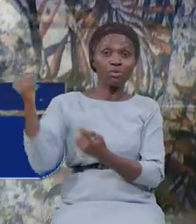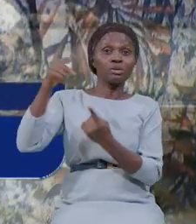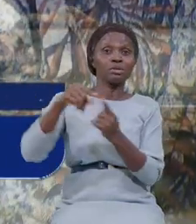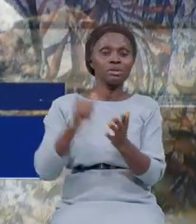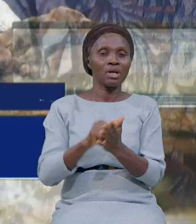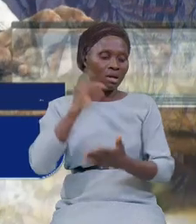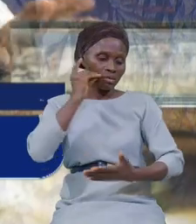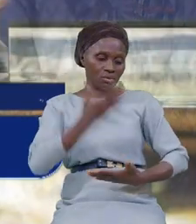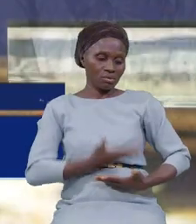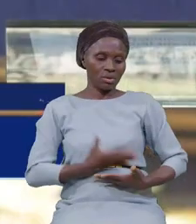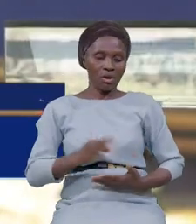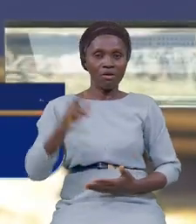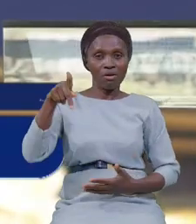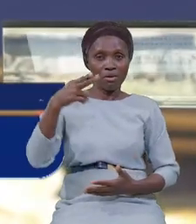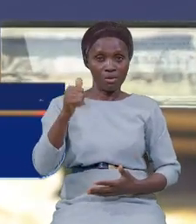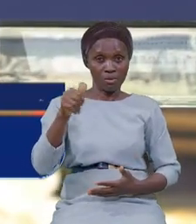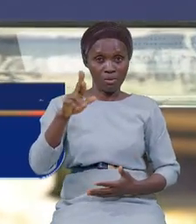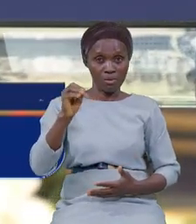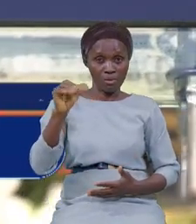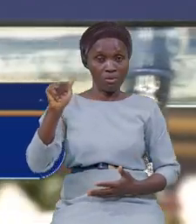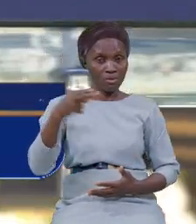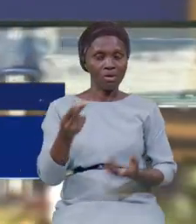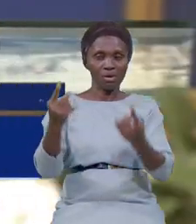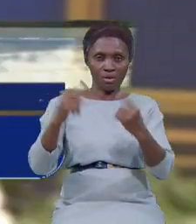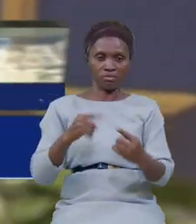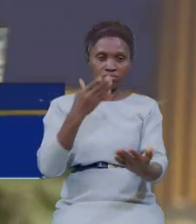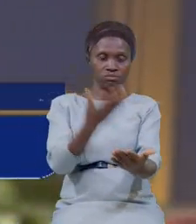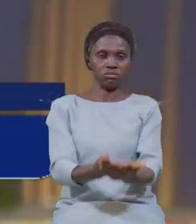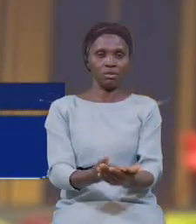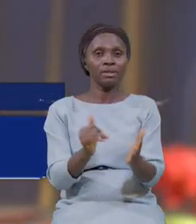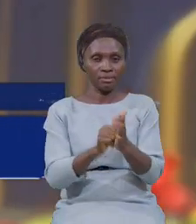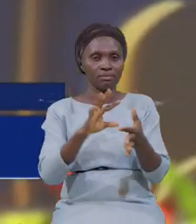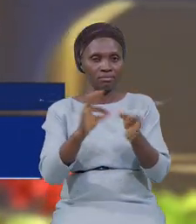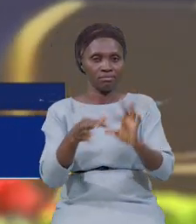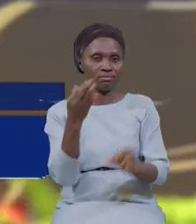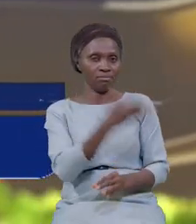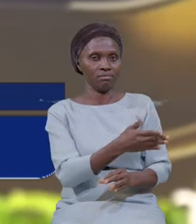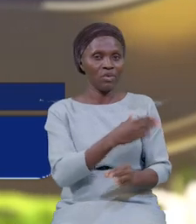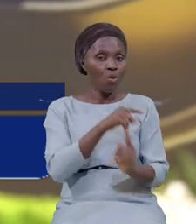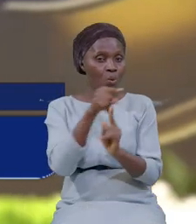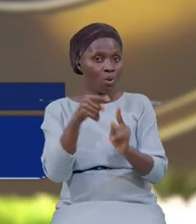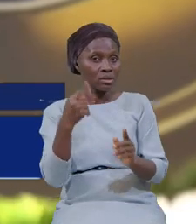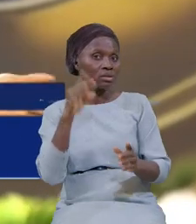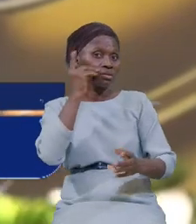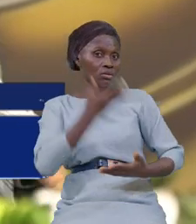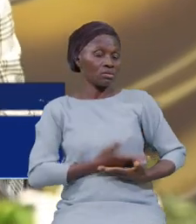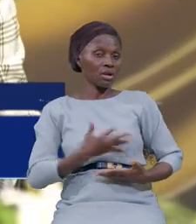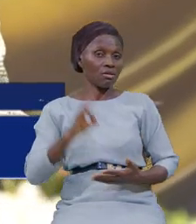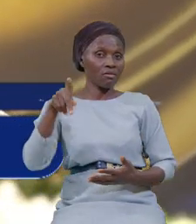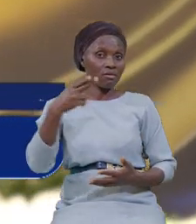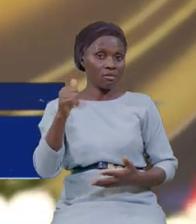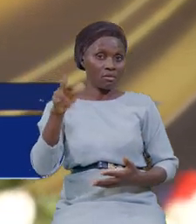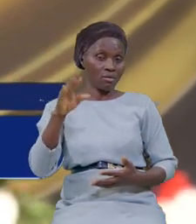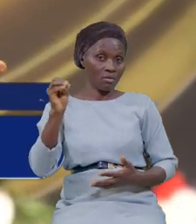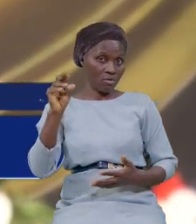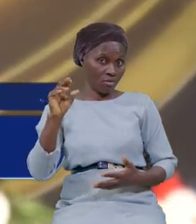came. That's the story there. And when the daughter of Pharaoh came there, she saw the